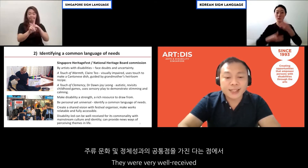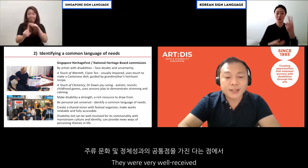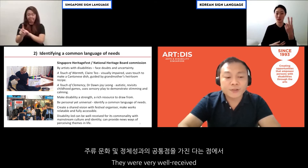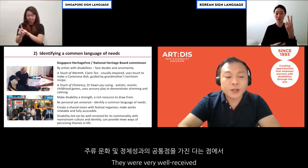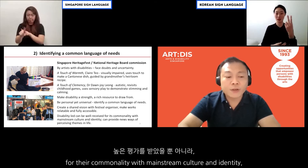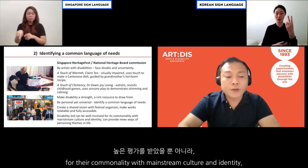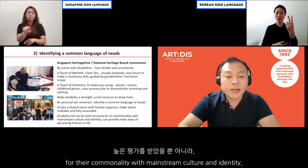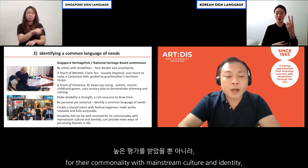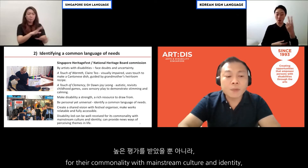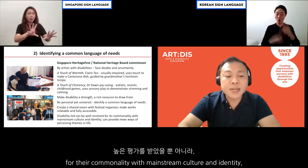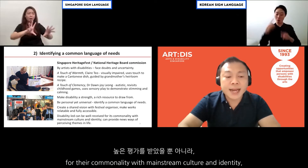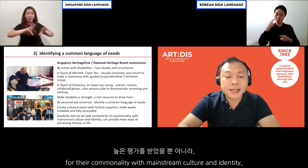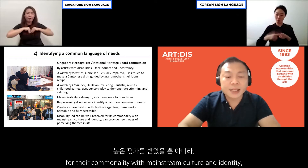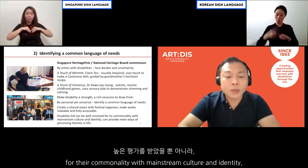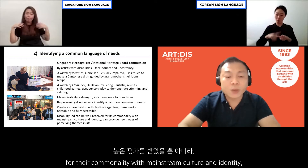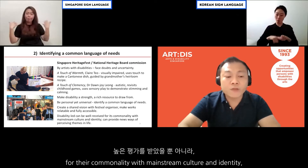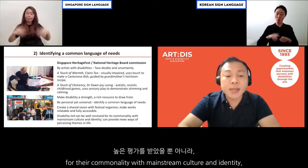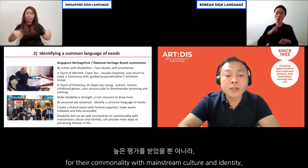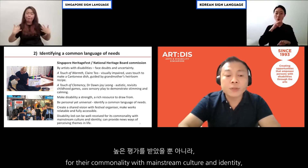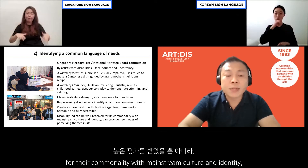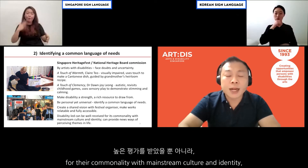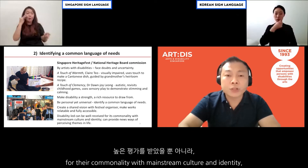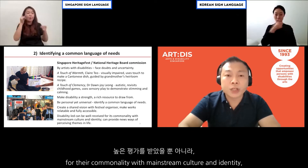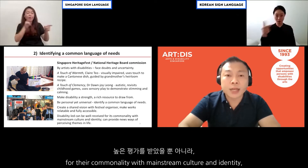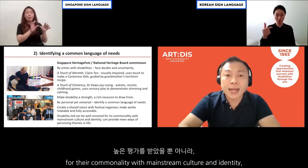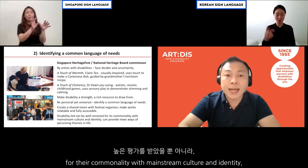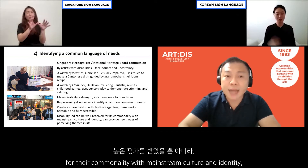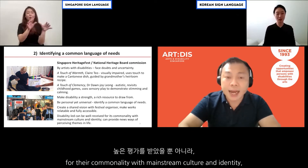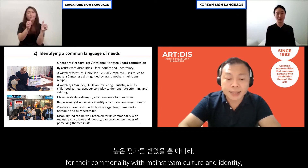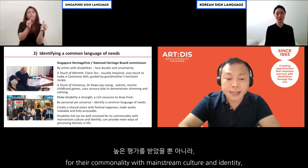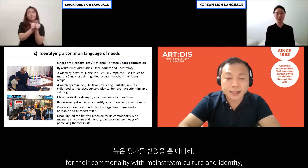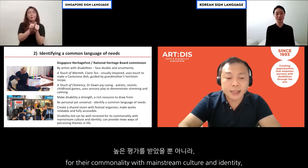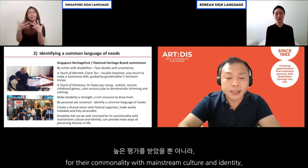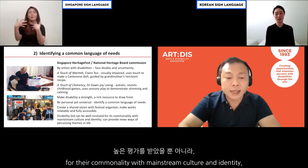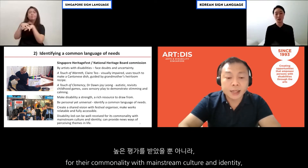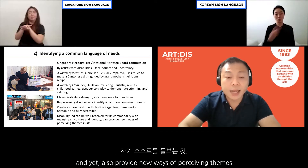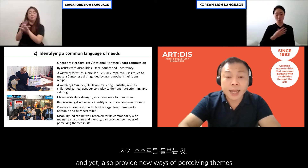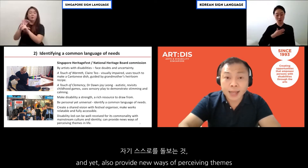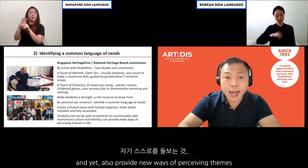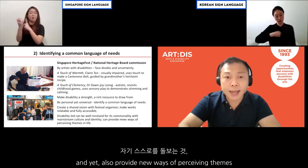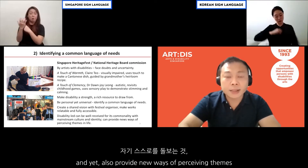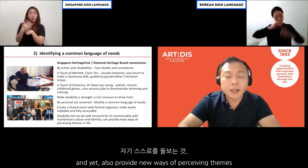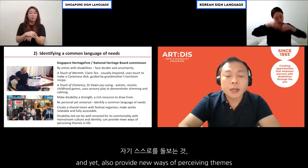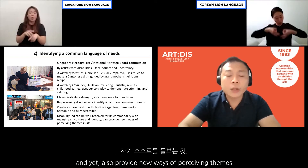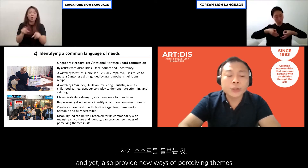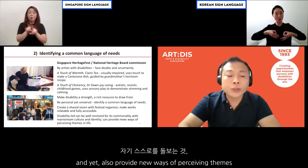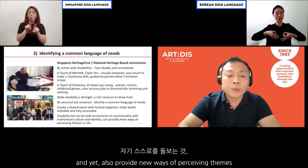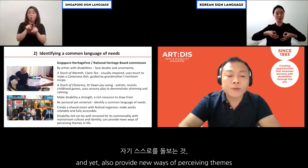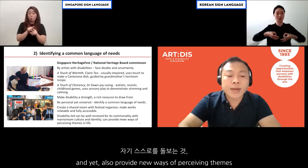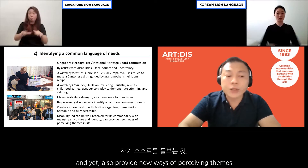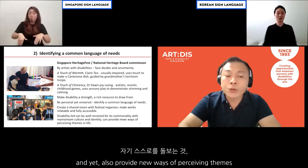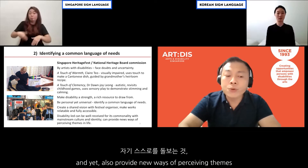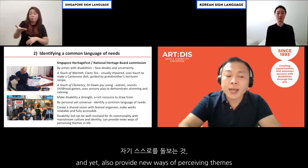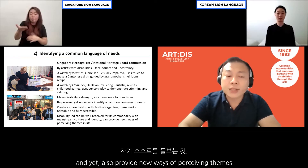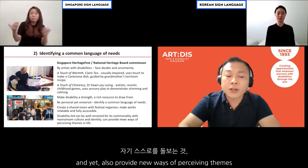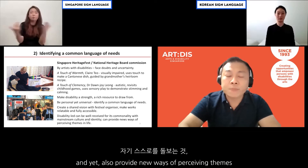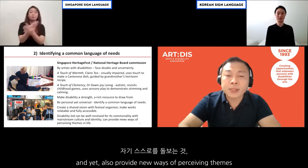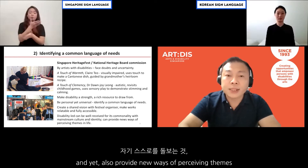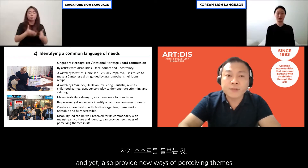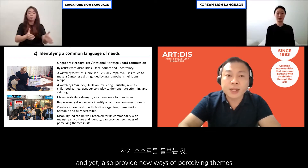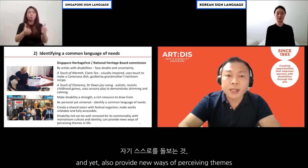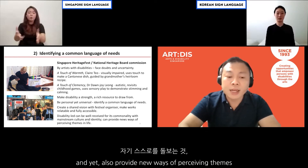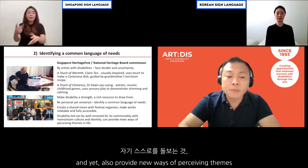well received for their commonality with mainstream culture and identity, and yet also provide new ways